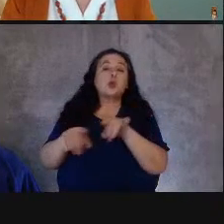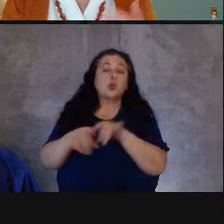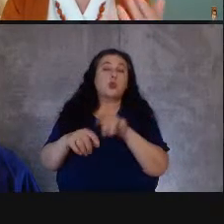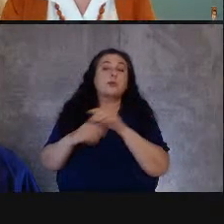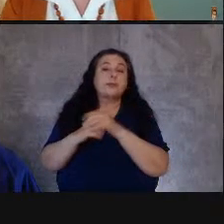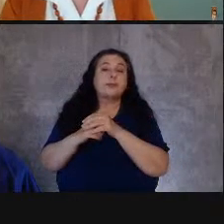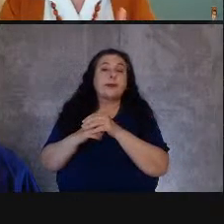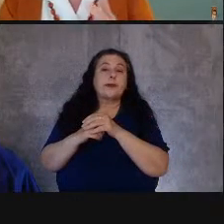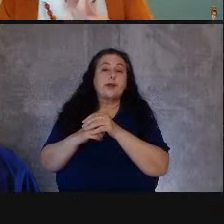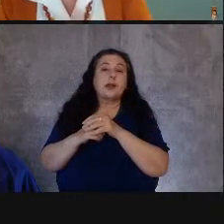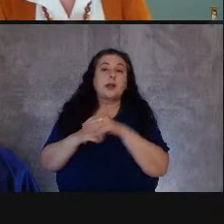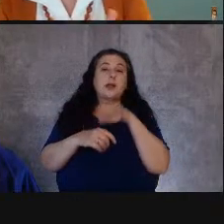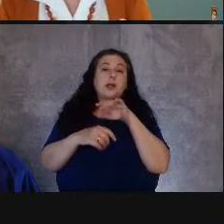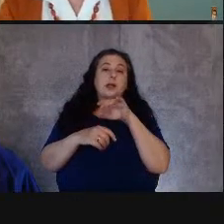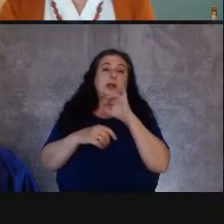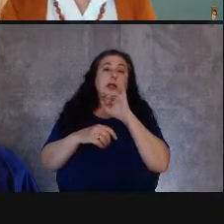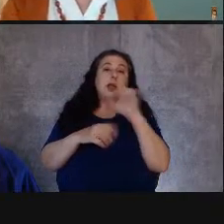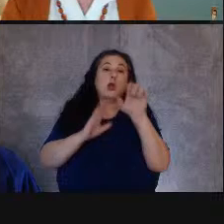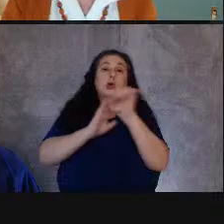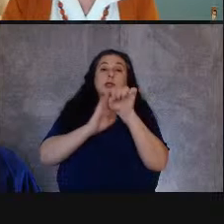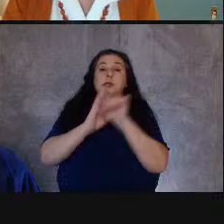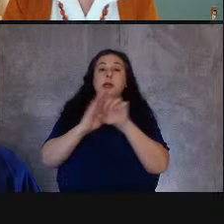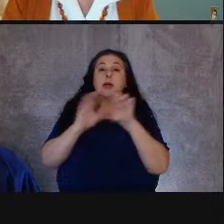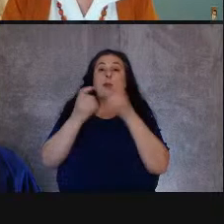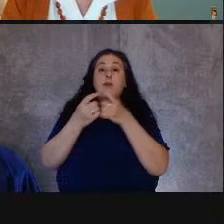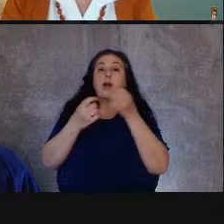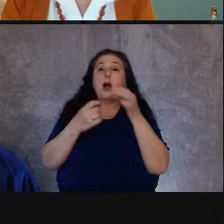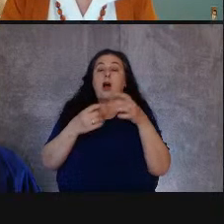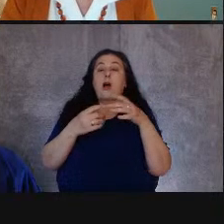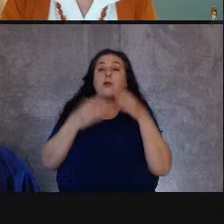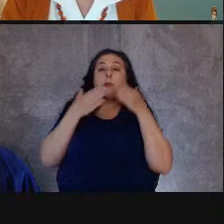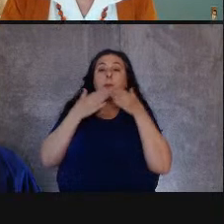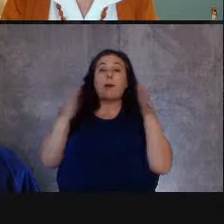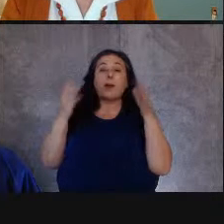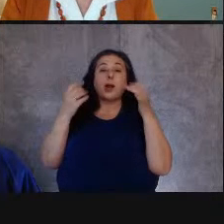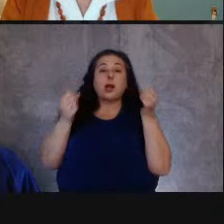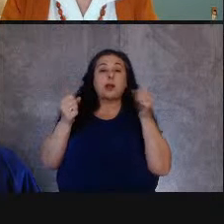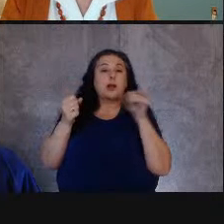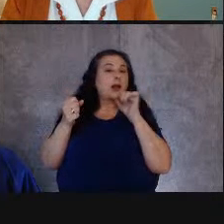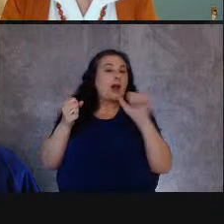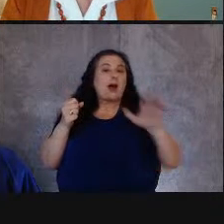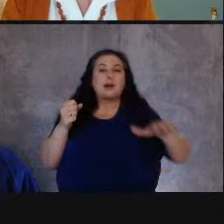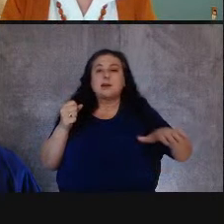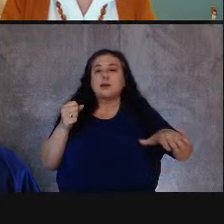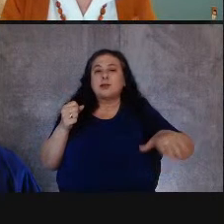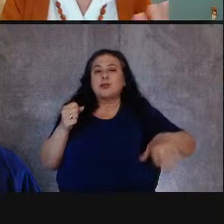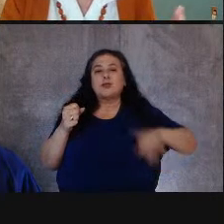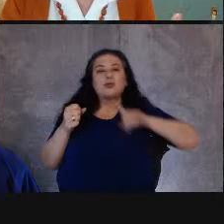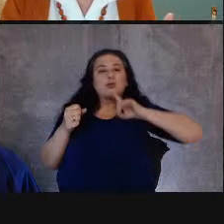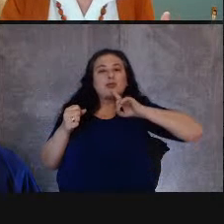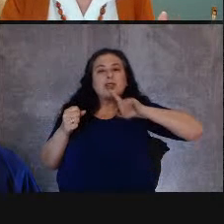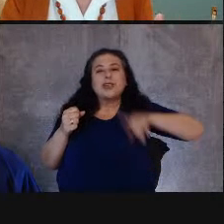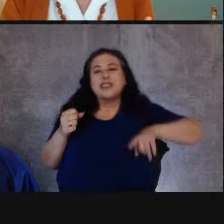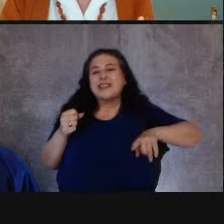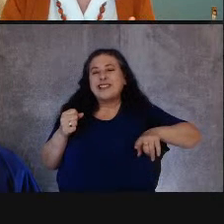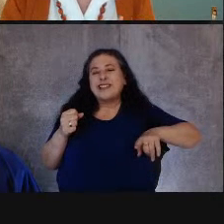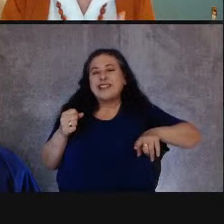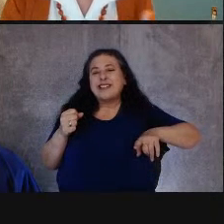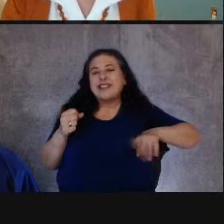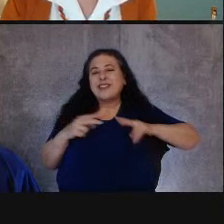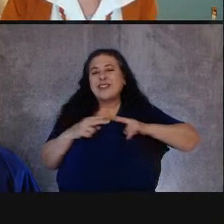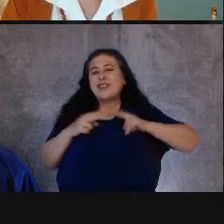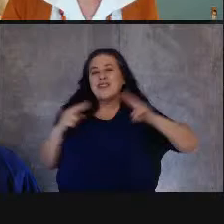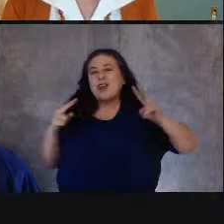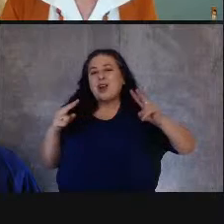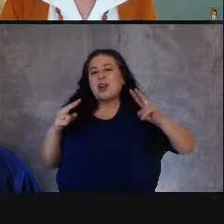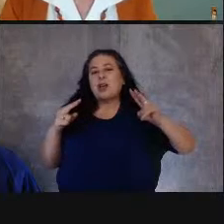Again, the Illinois State Department of Public Health was not really very